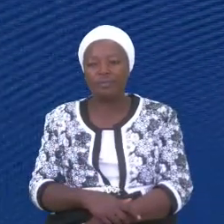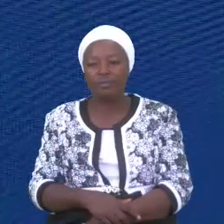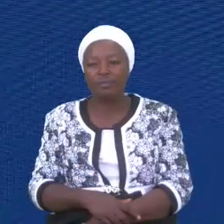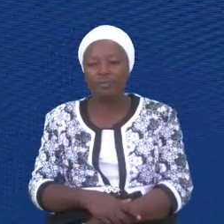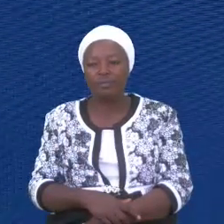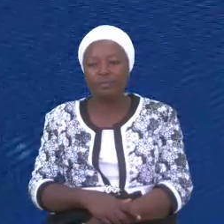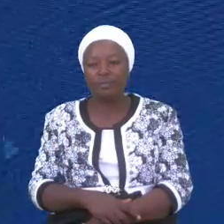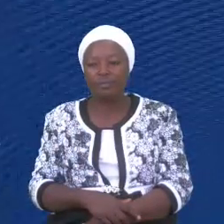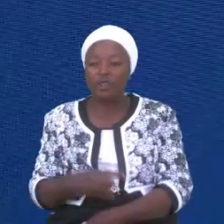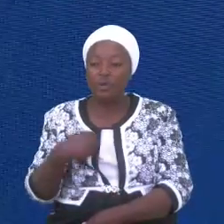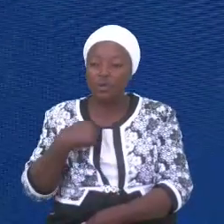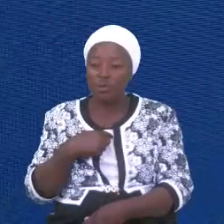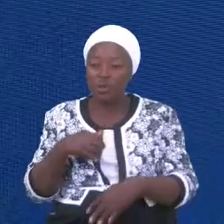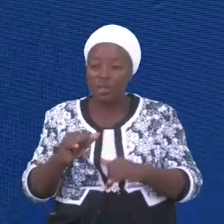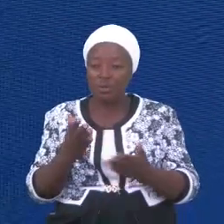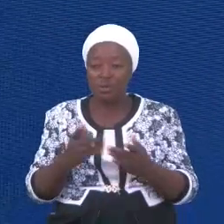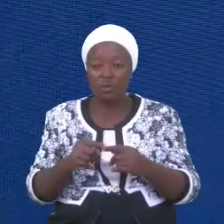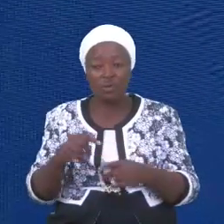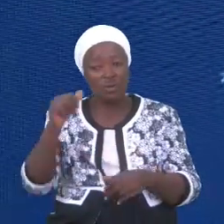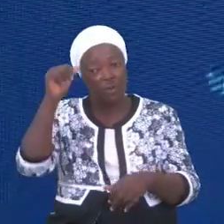We still want to remind you